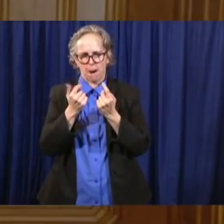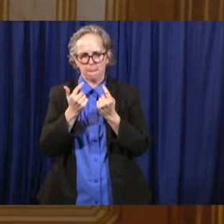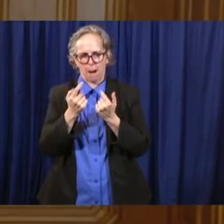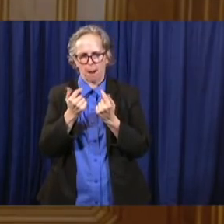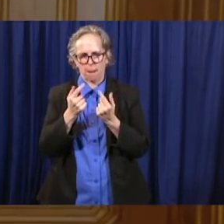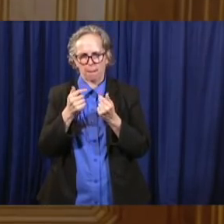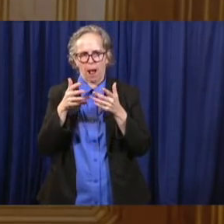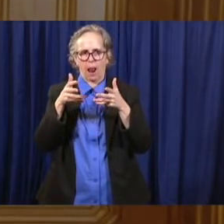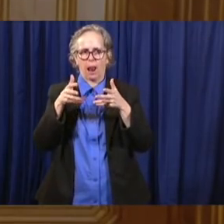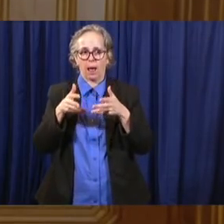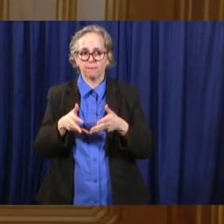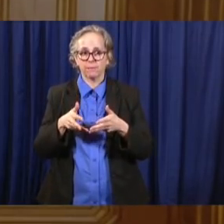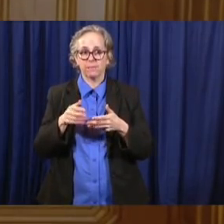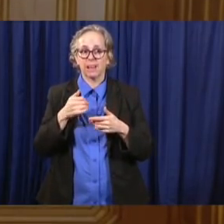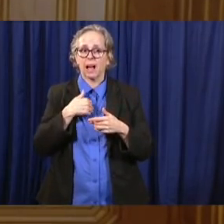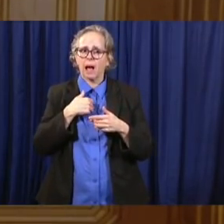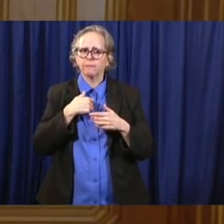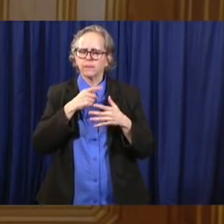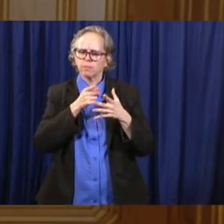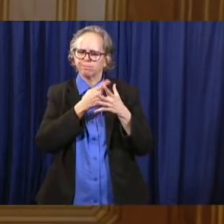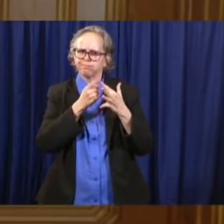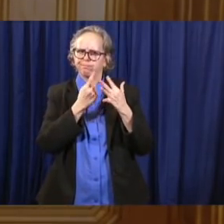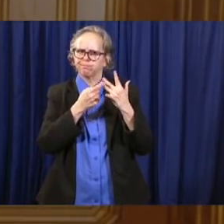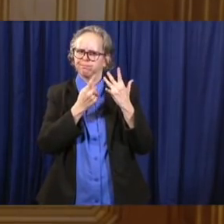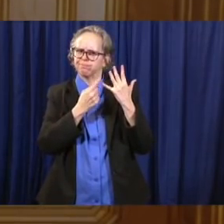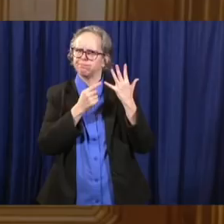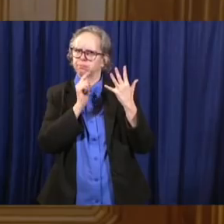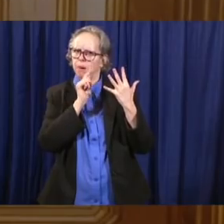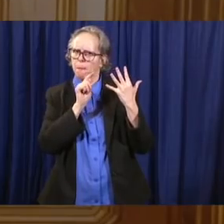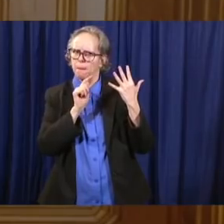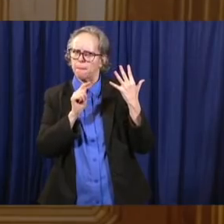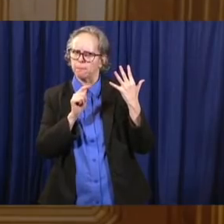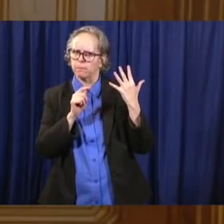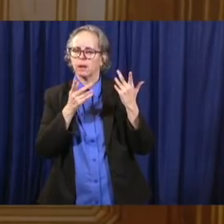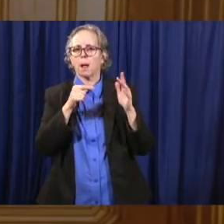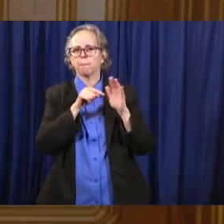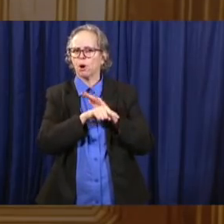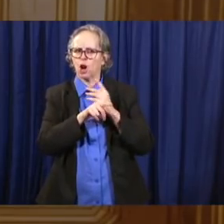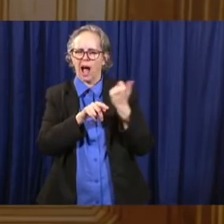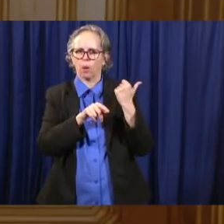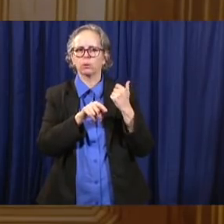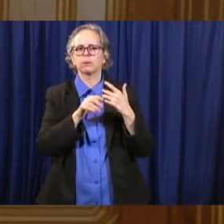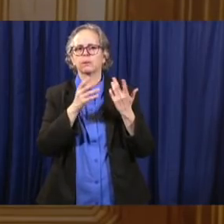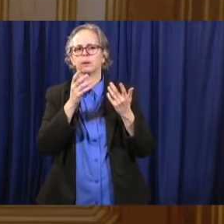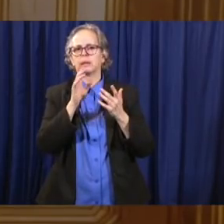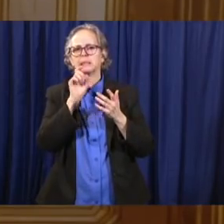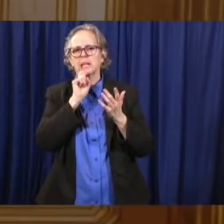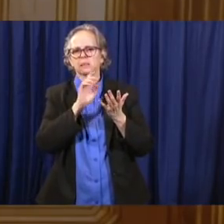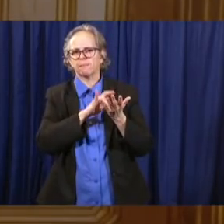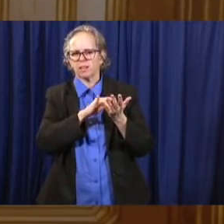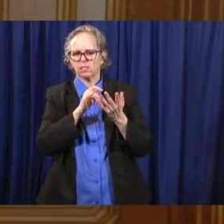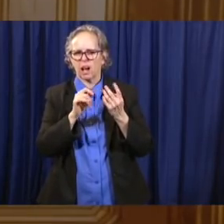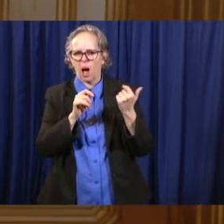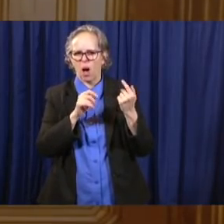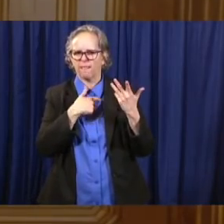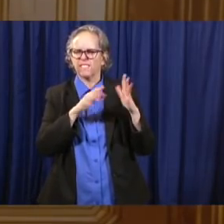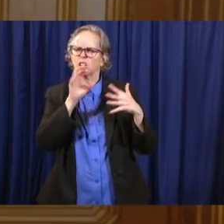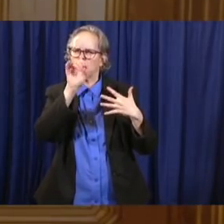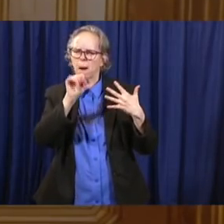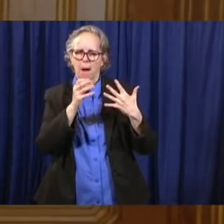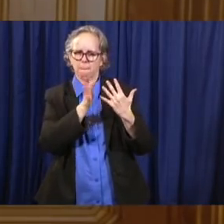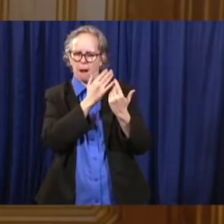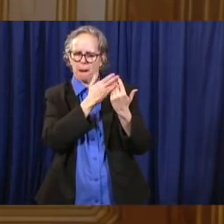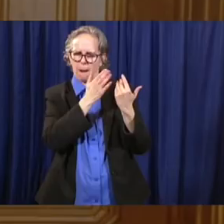some qualification on that. We're not going to let rapists out, murderers out, and we went through a list that I read of people. So we went through all